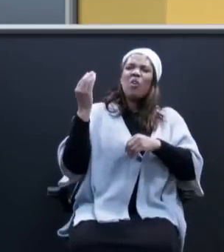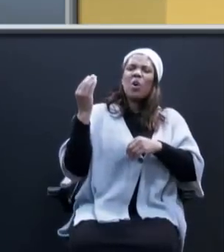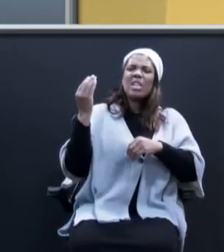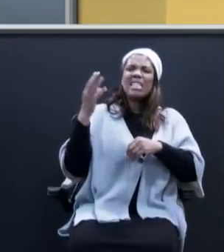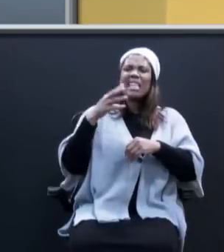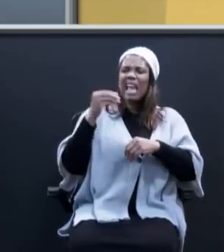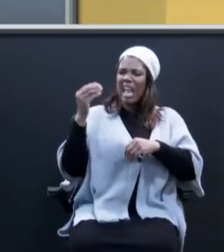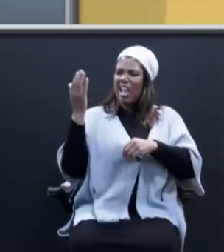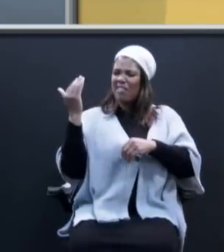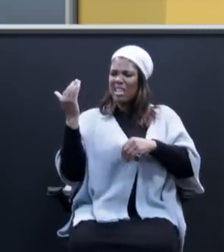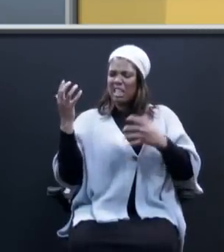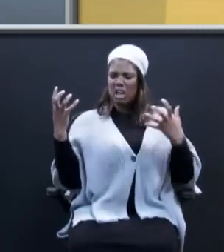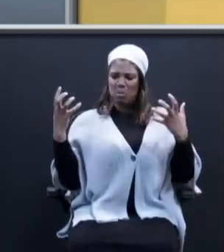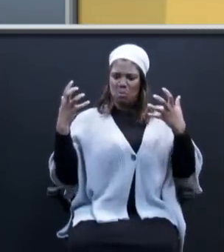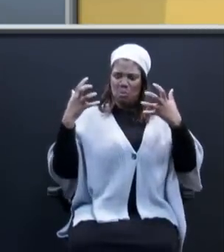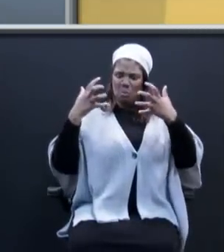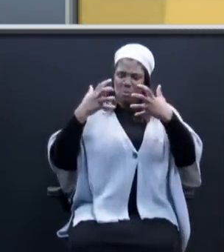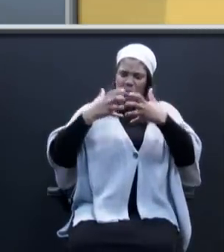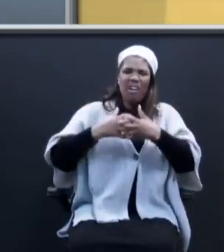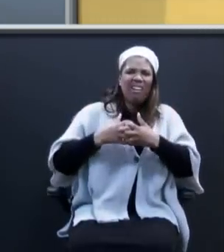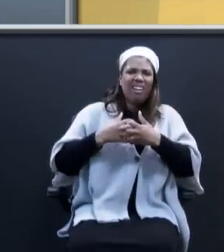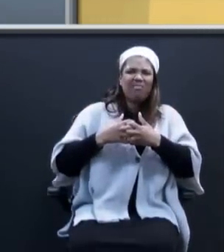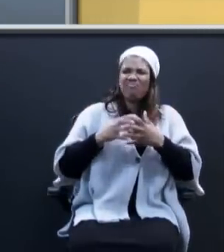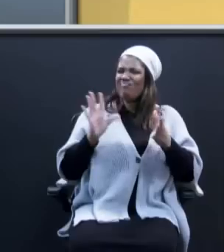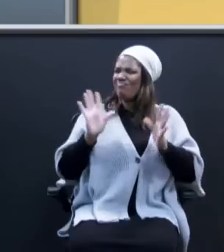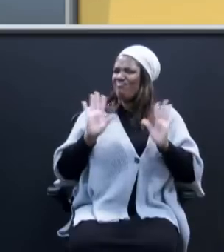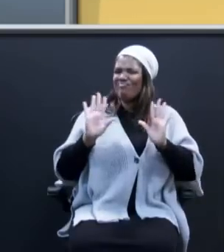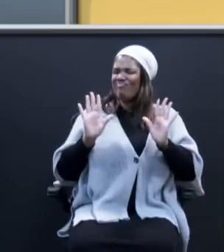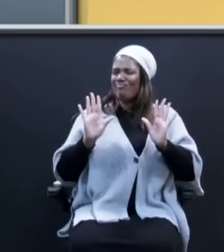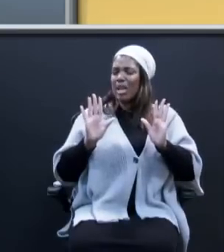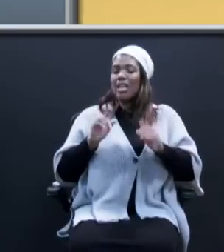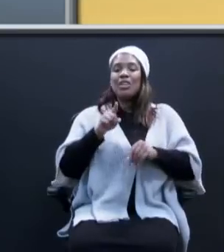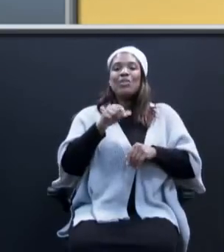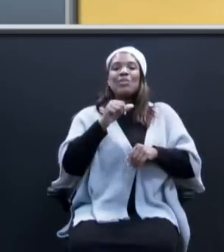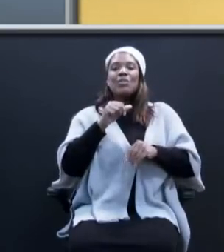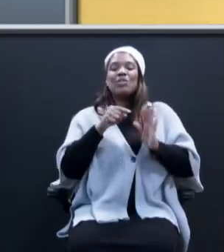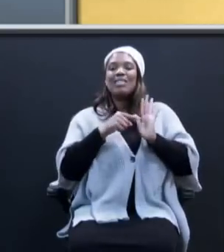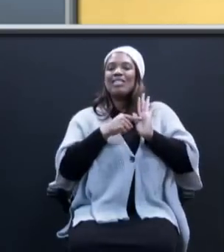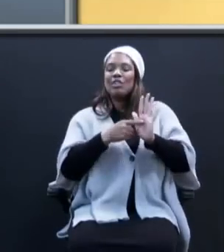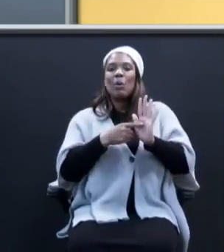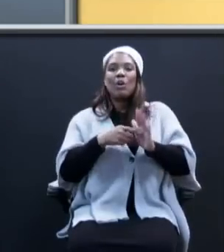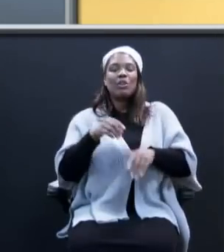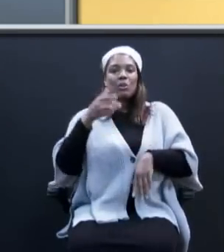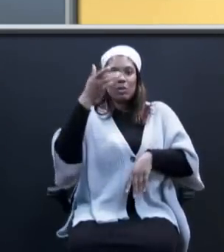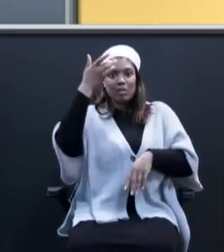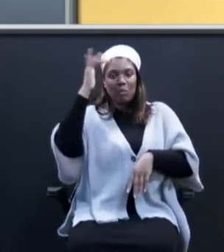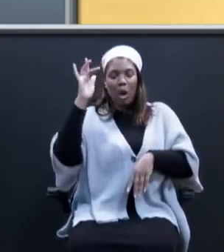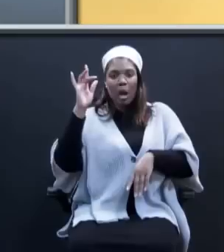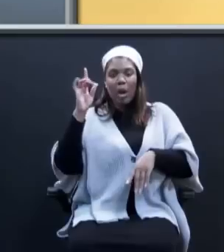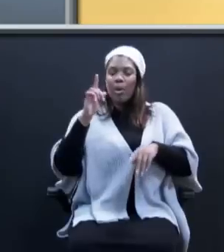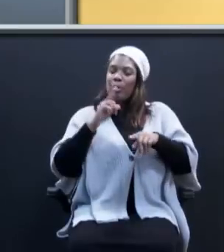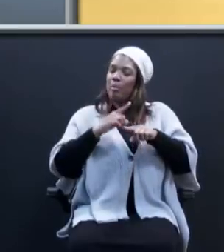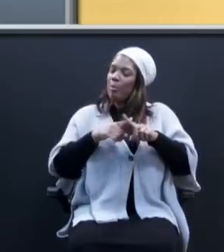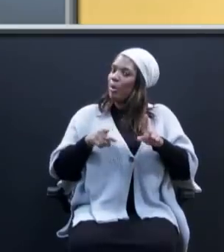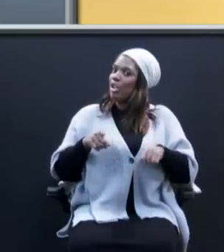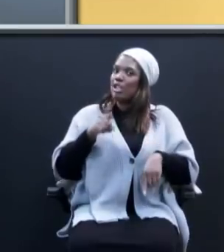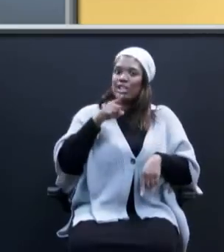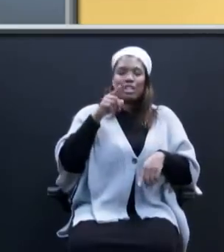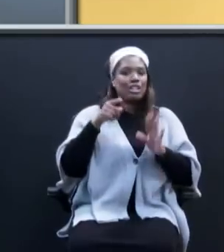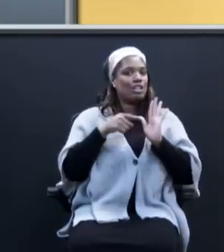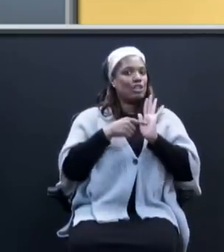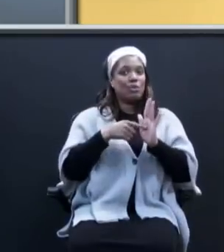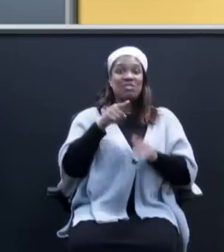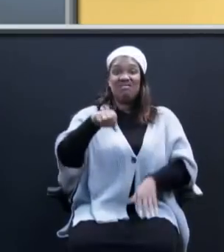time? They're not showing you how smart you are. That's showing how, I hate to say it, I just got to say it, how dumb you